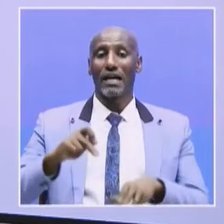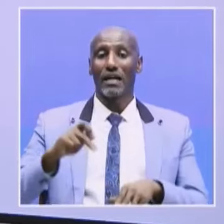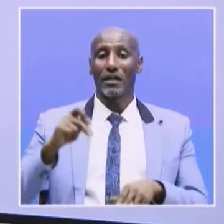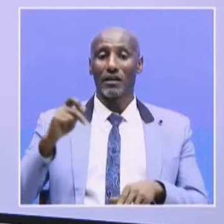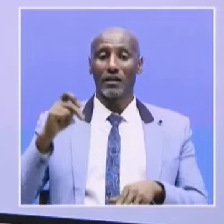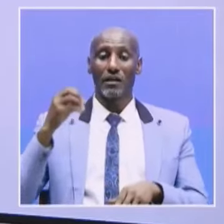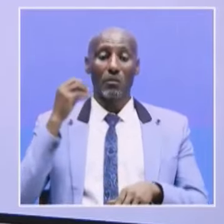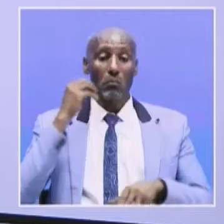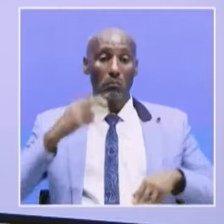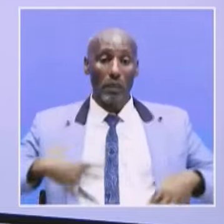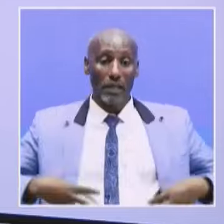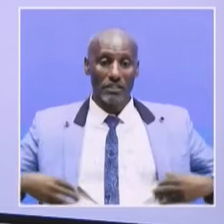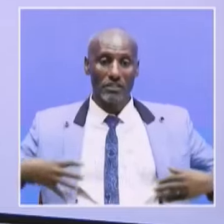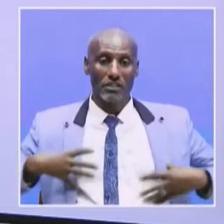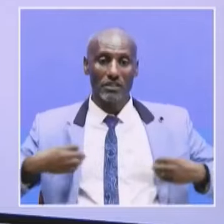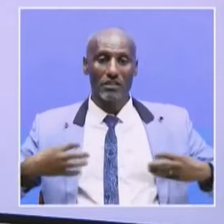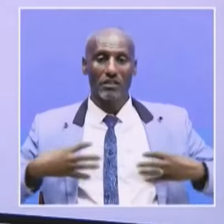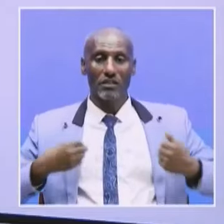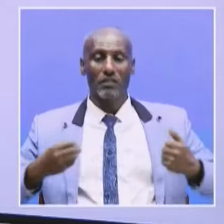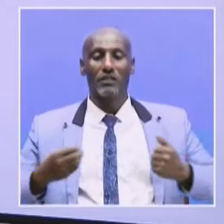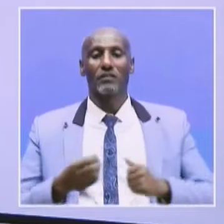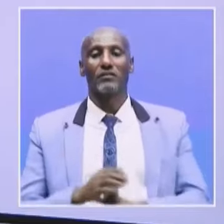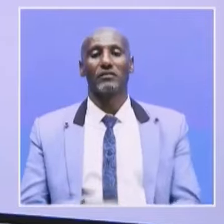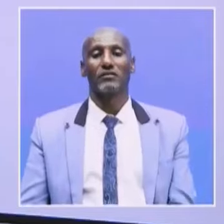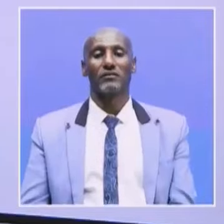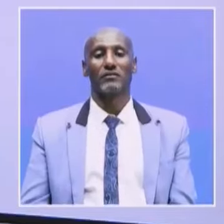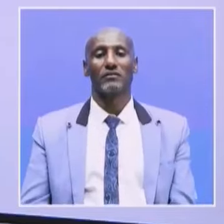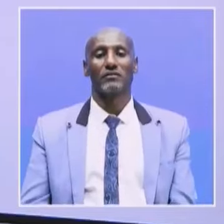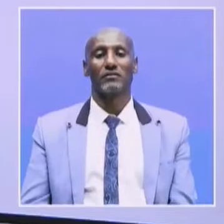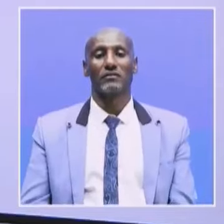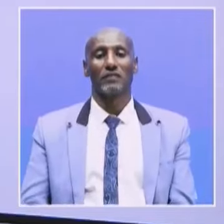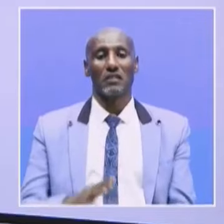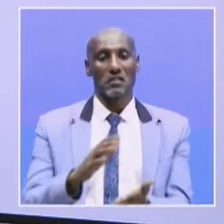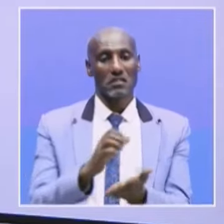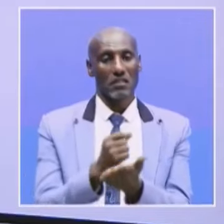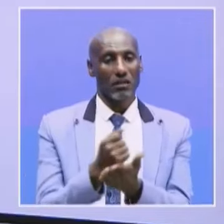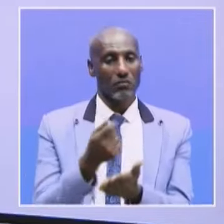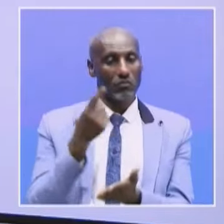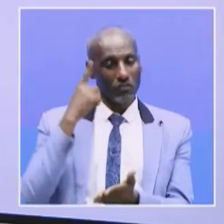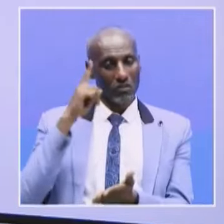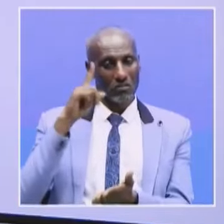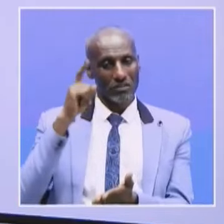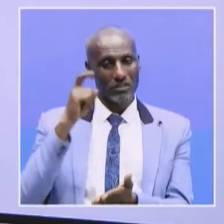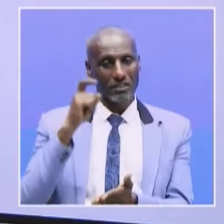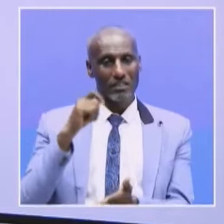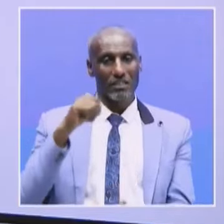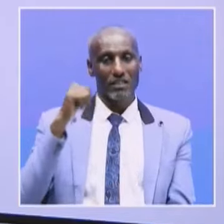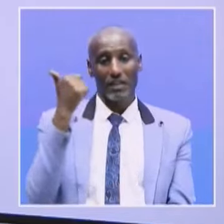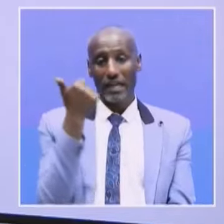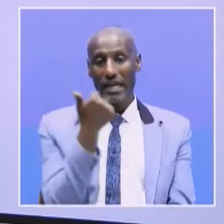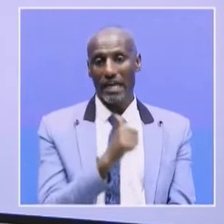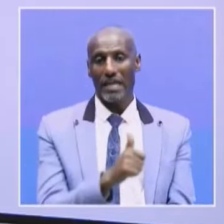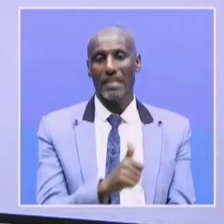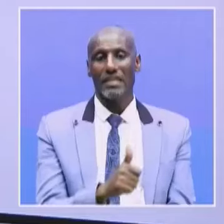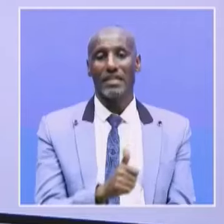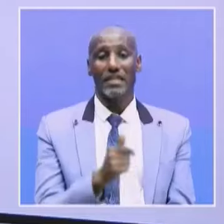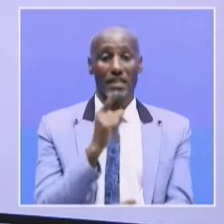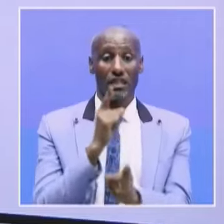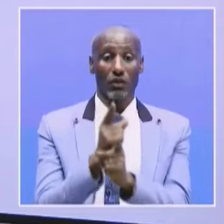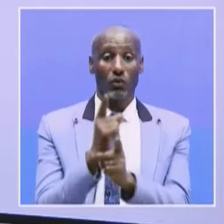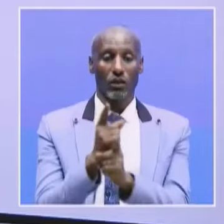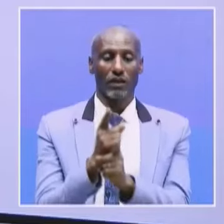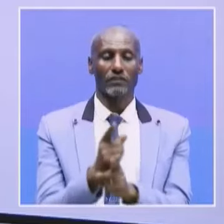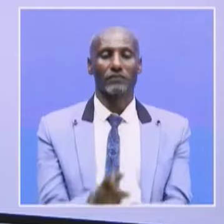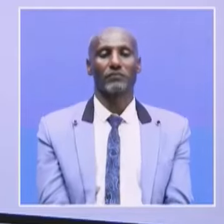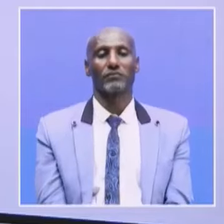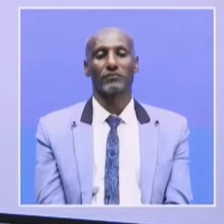pets? When we come through here, we can't use some are used for question. We can use mostly any to ask question